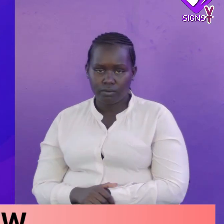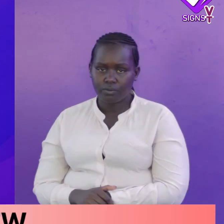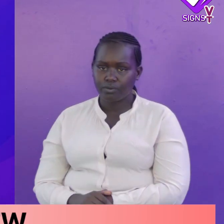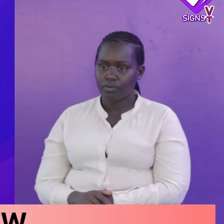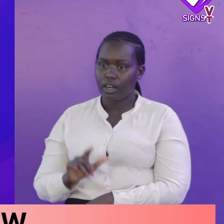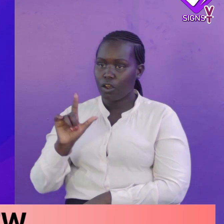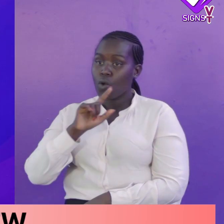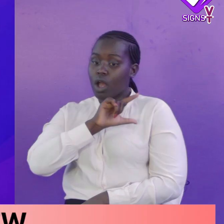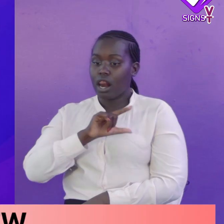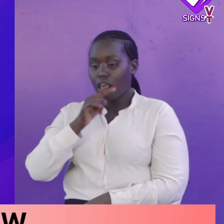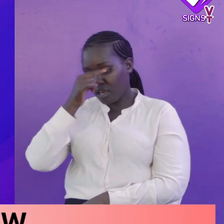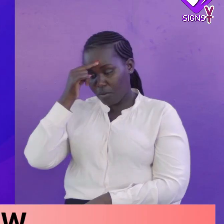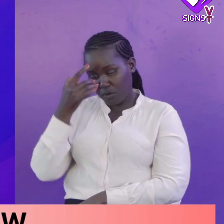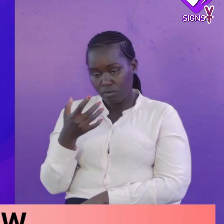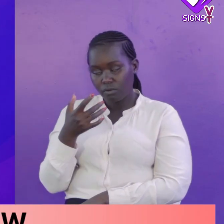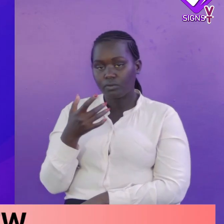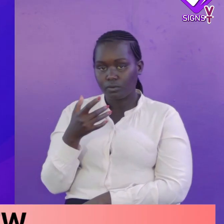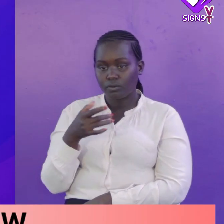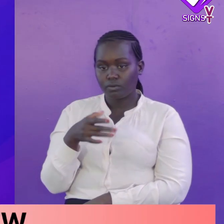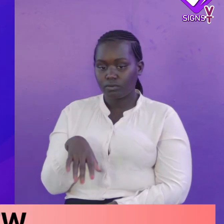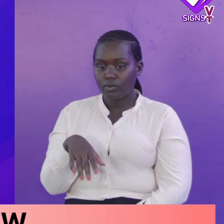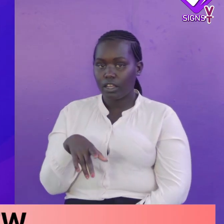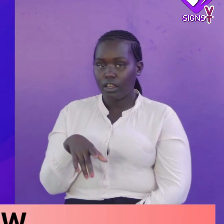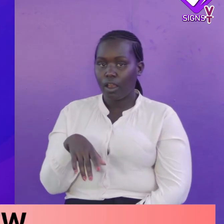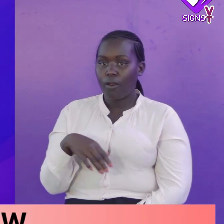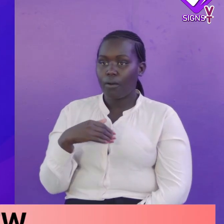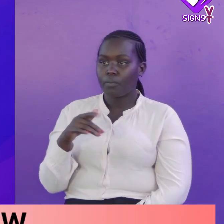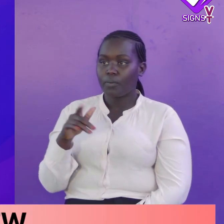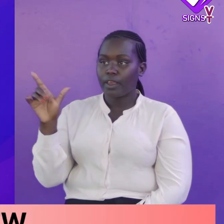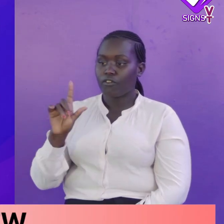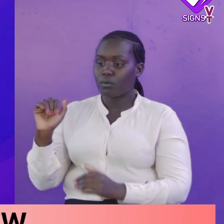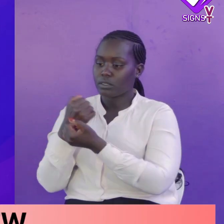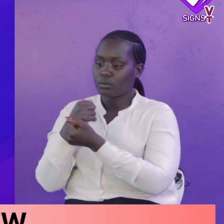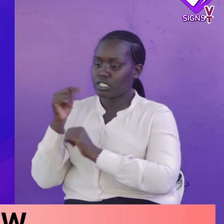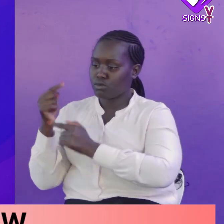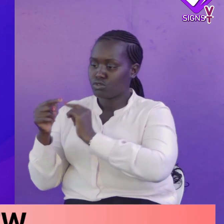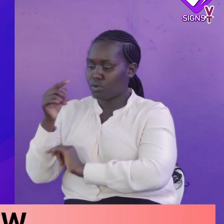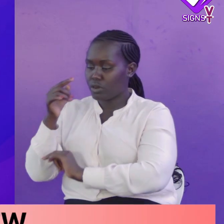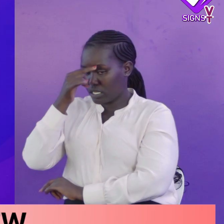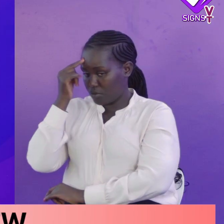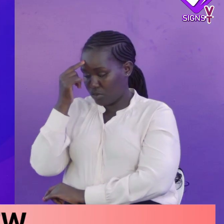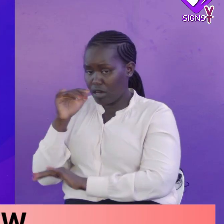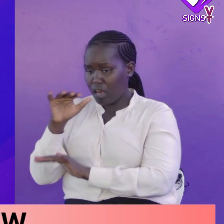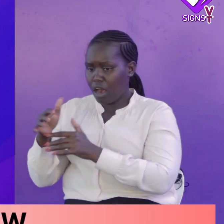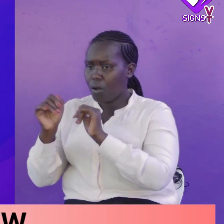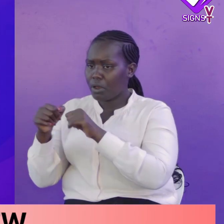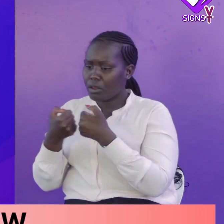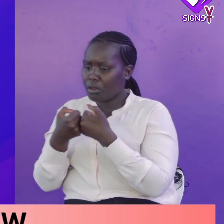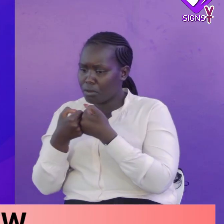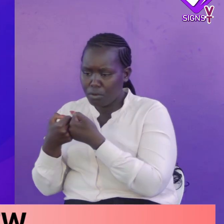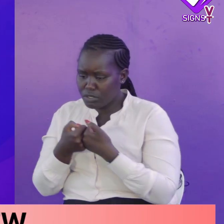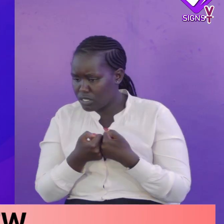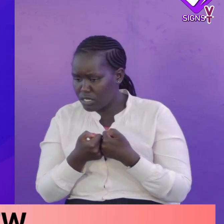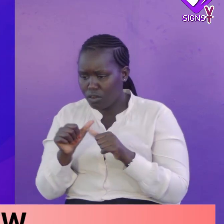lucky because one reason I tell you Liverpool cannot win the league is because how can you struggle against